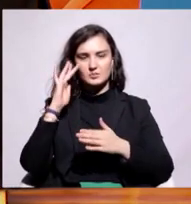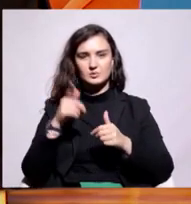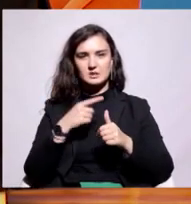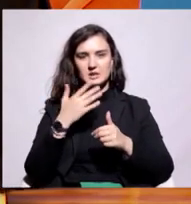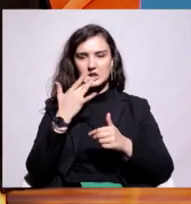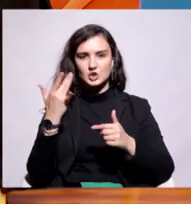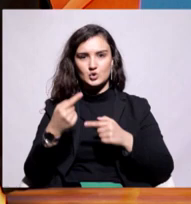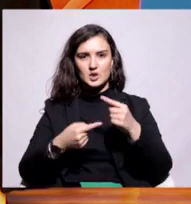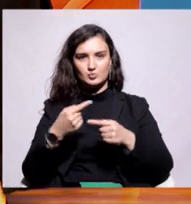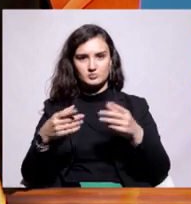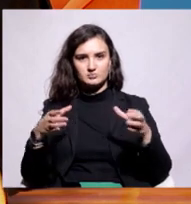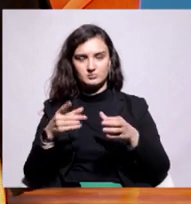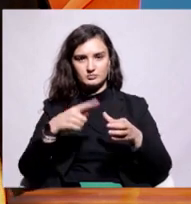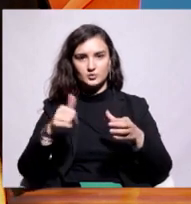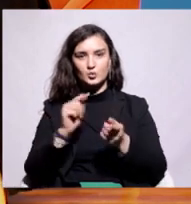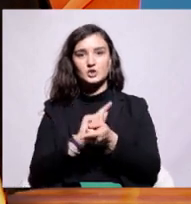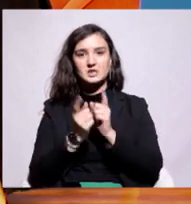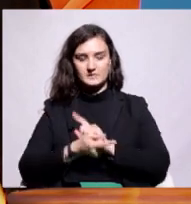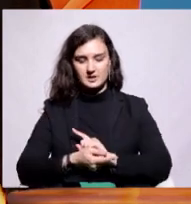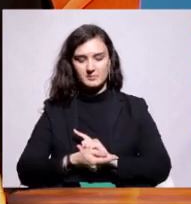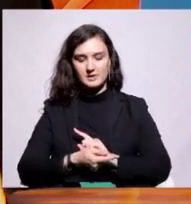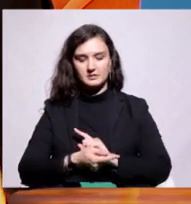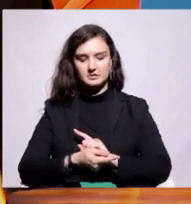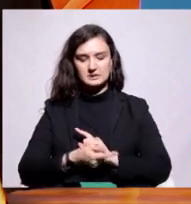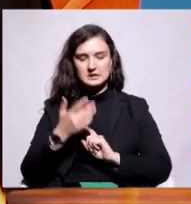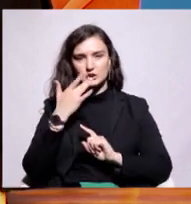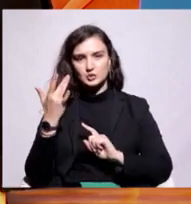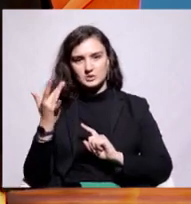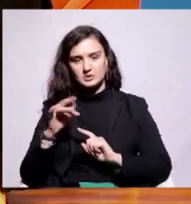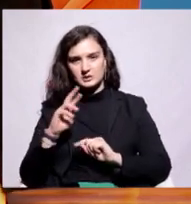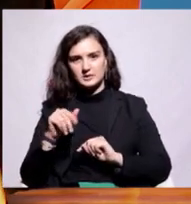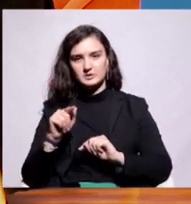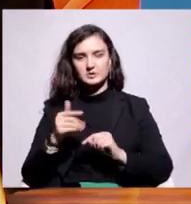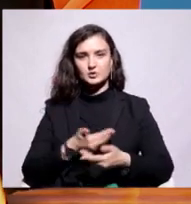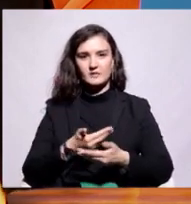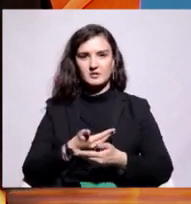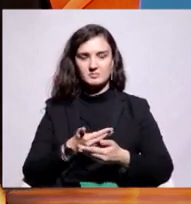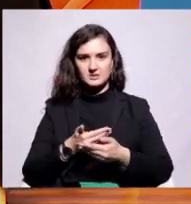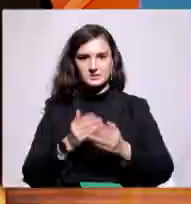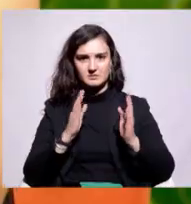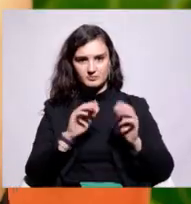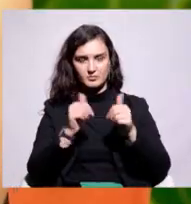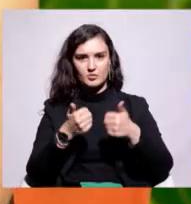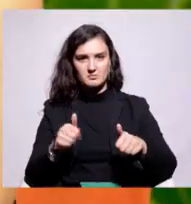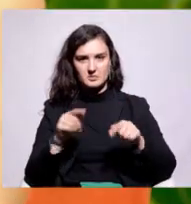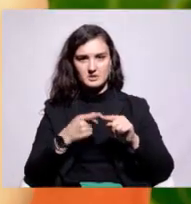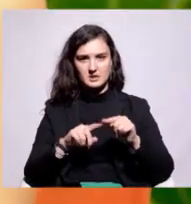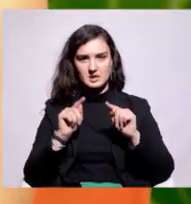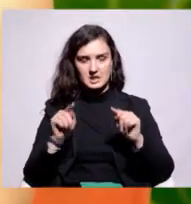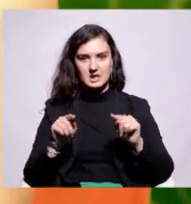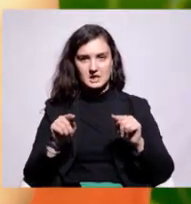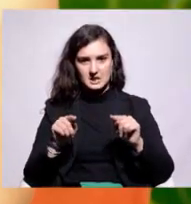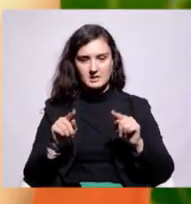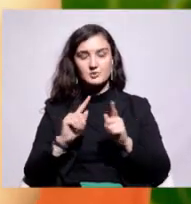nation and how it actually changed the nation and the lifestyle. Regardless of the